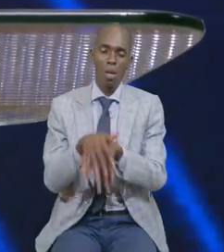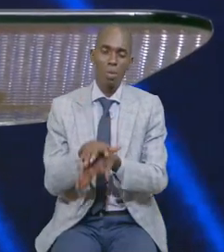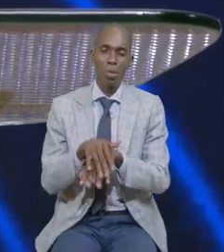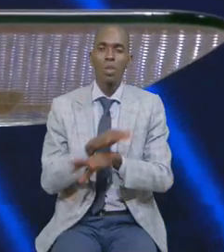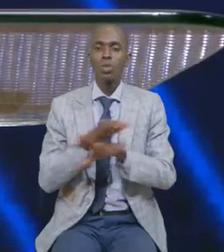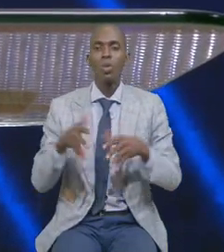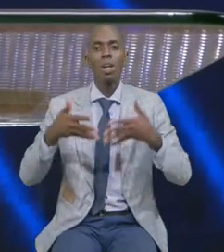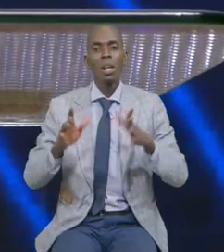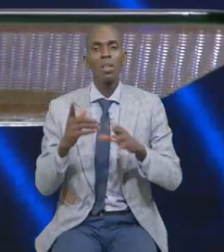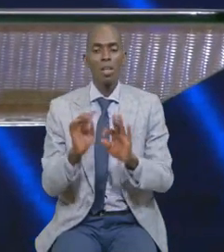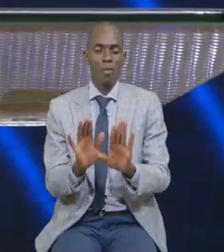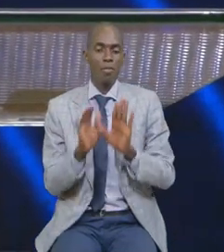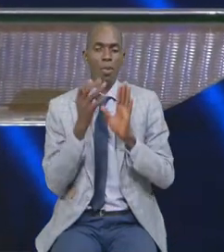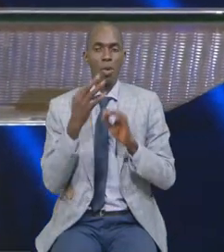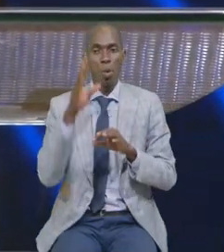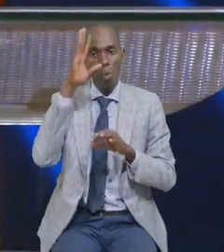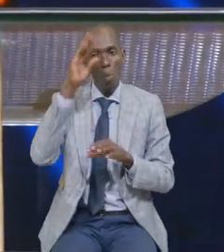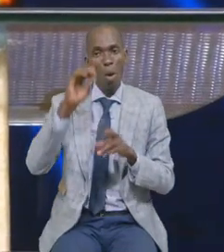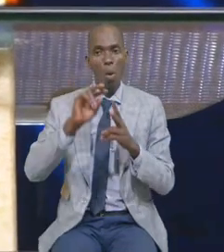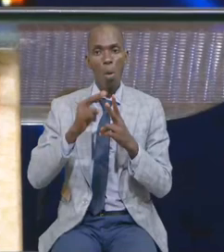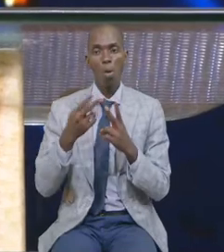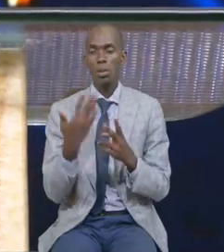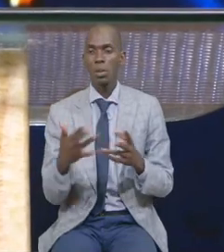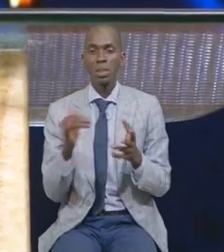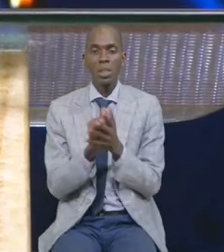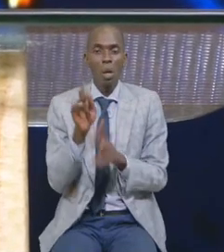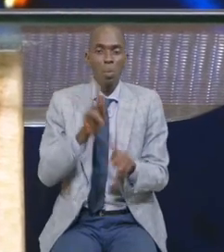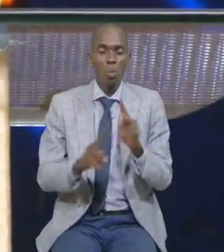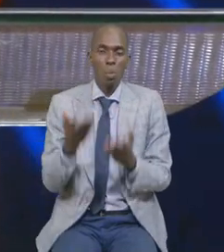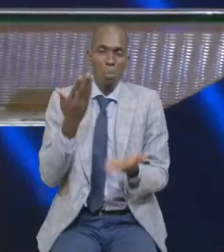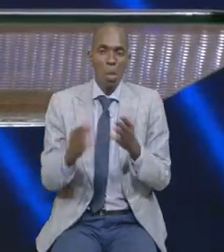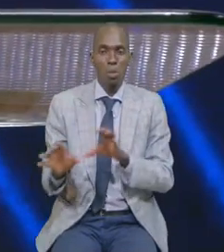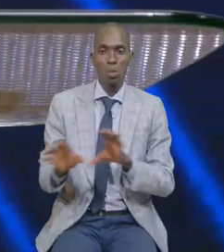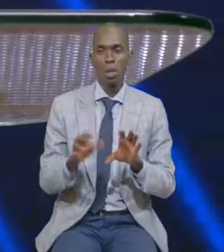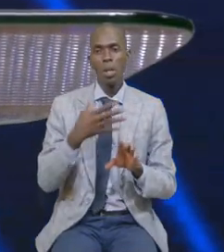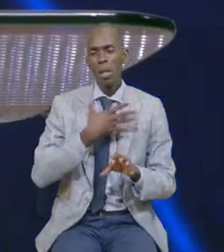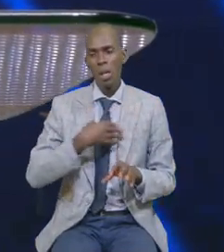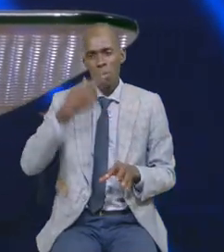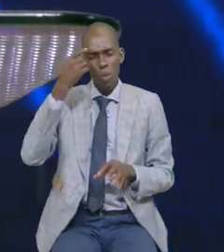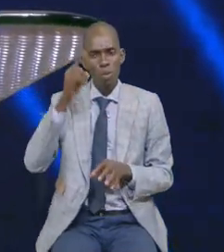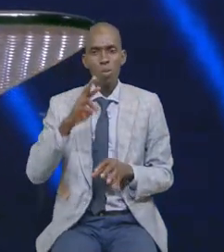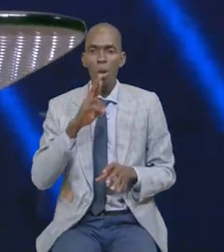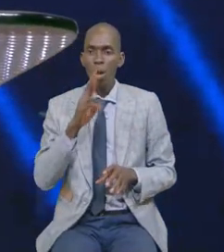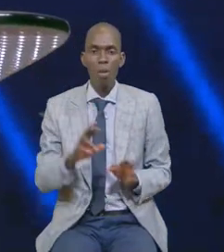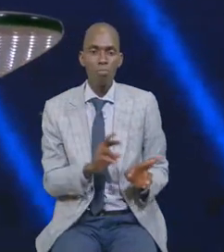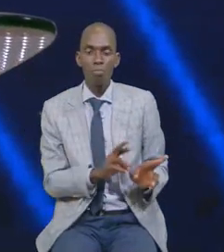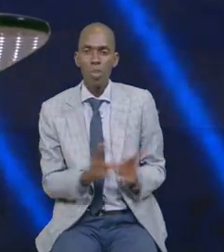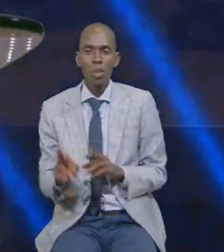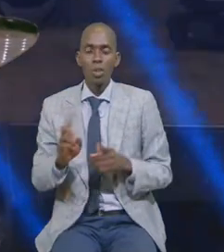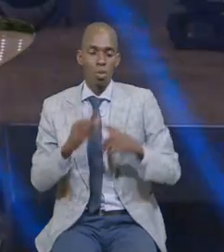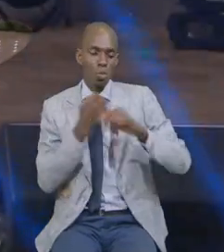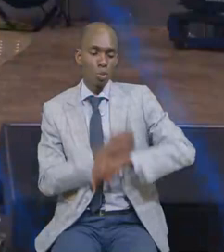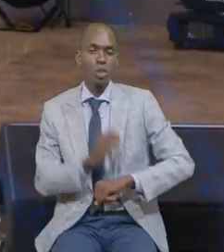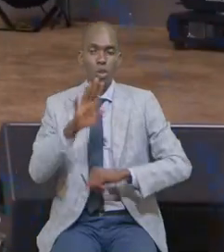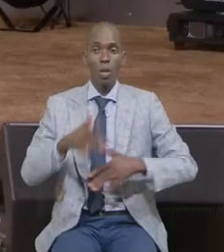of man or the things that people might do. And because you are eager to protect your life by